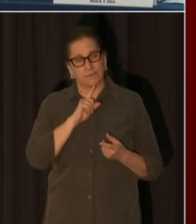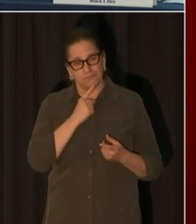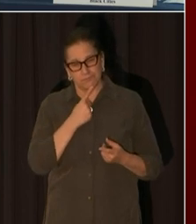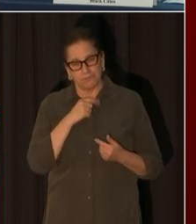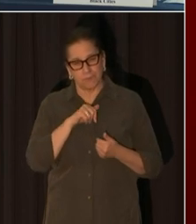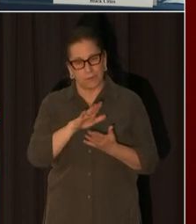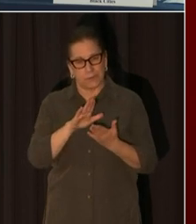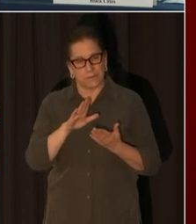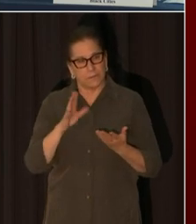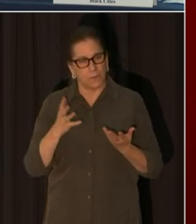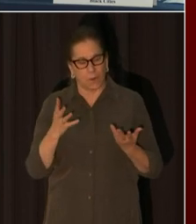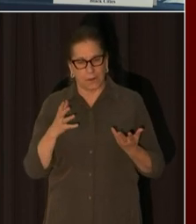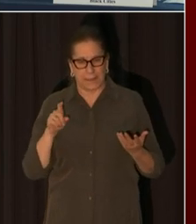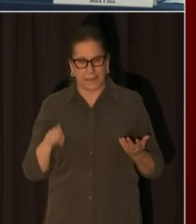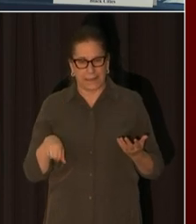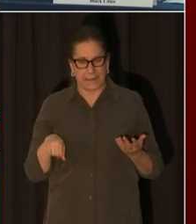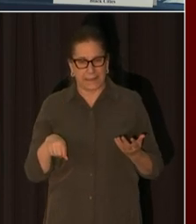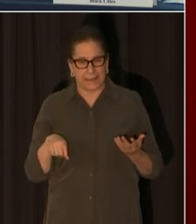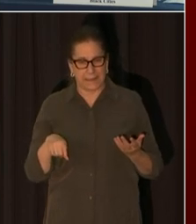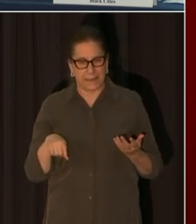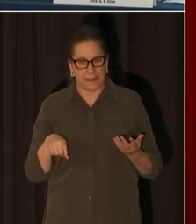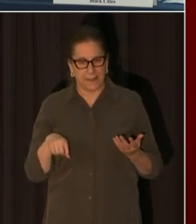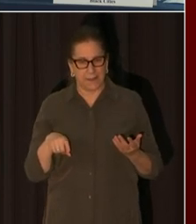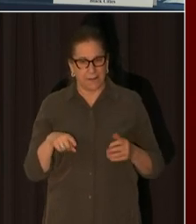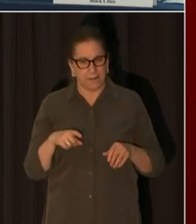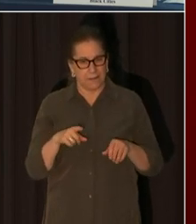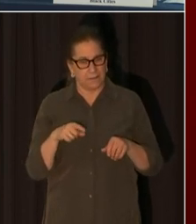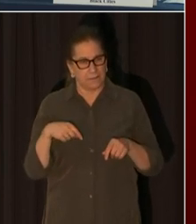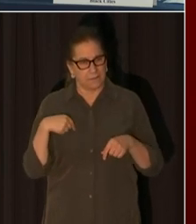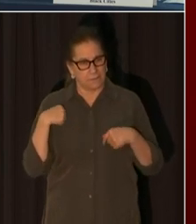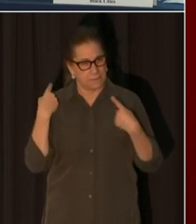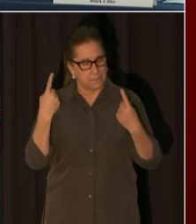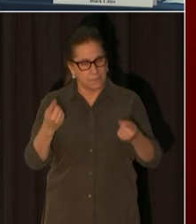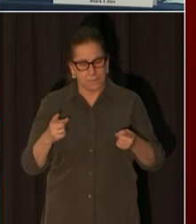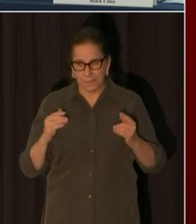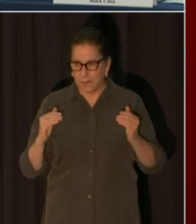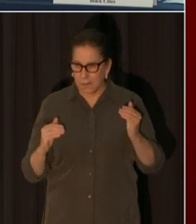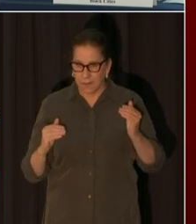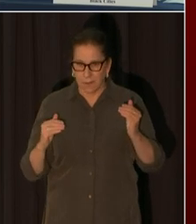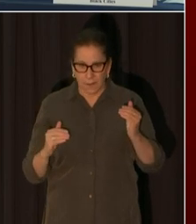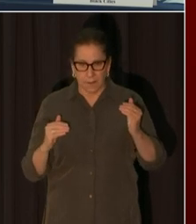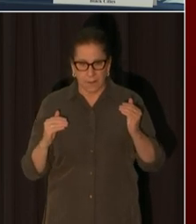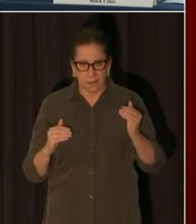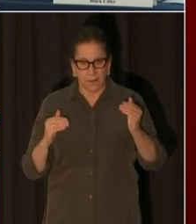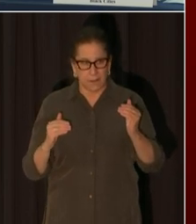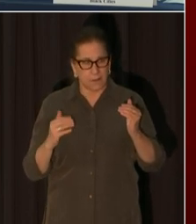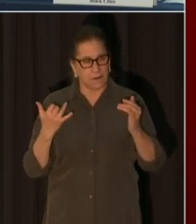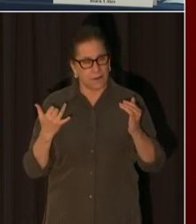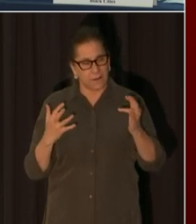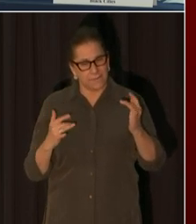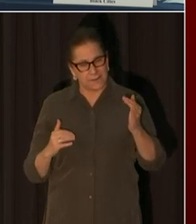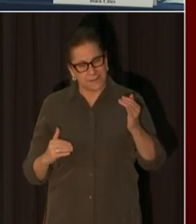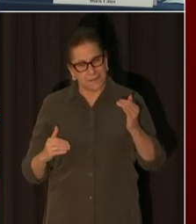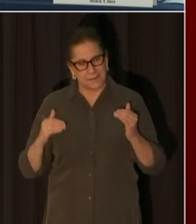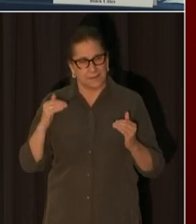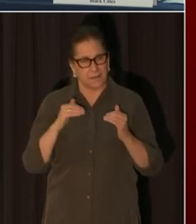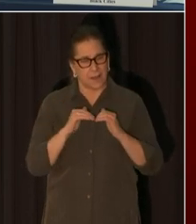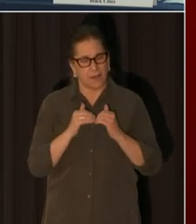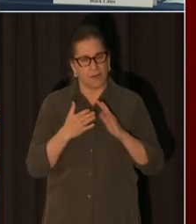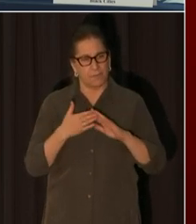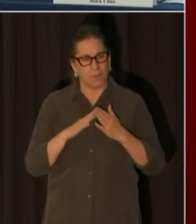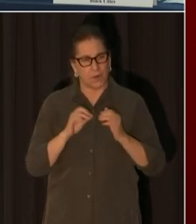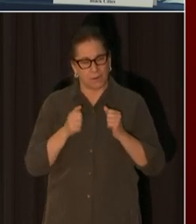while addressing long-standing disparities. So what can cities do? Here are some practical steps. Cities should